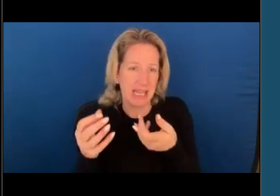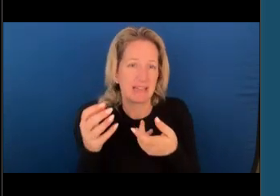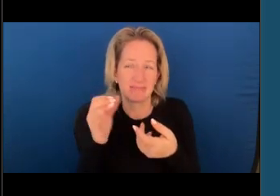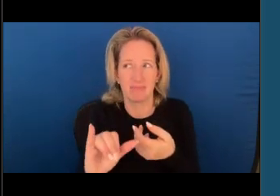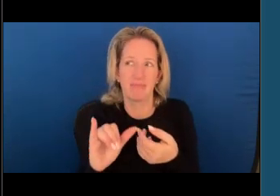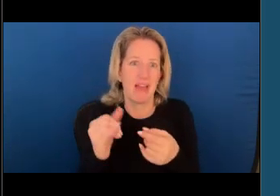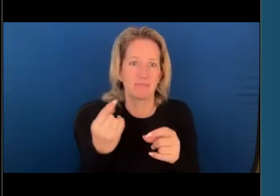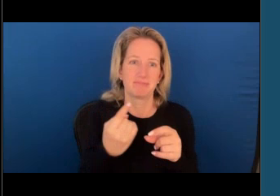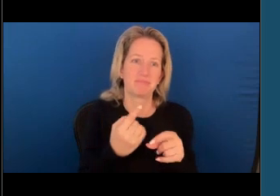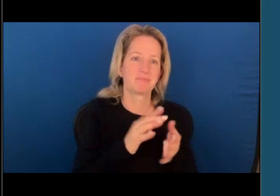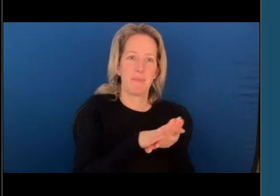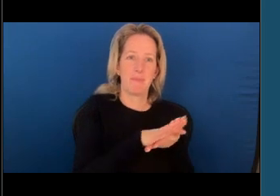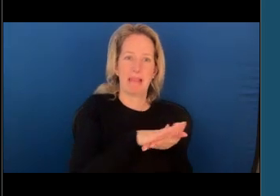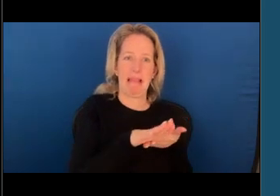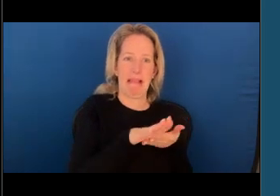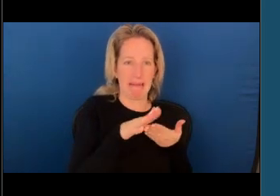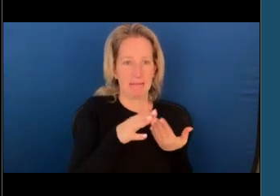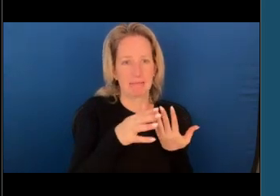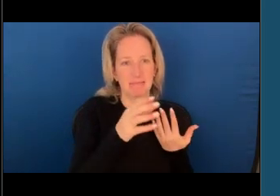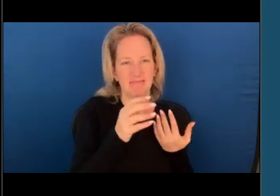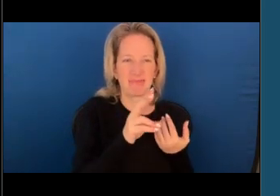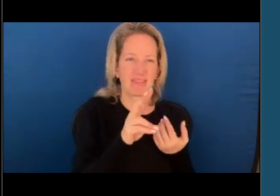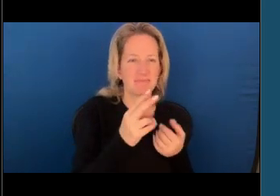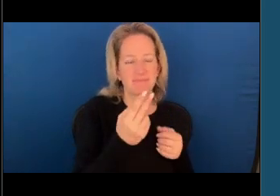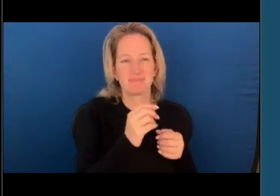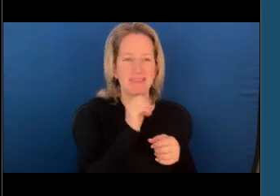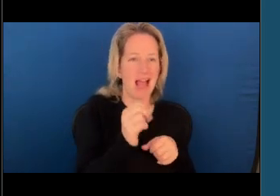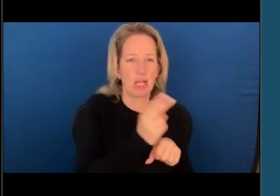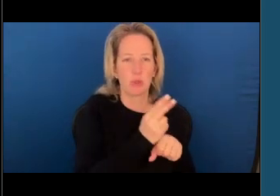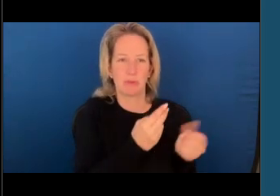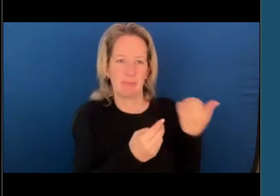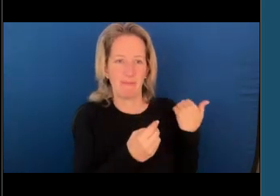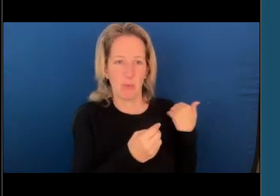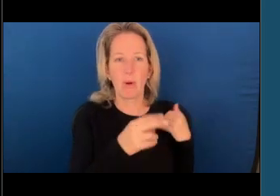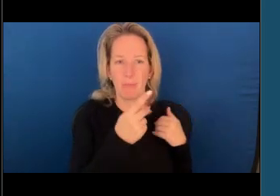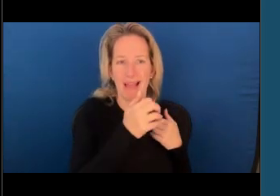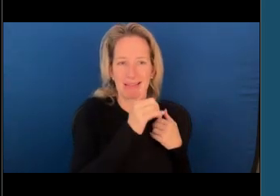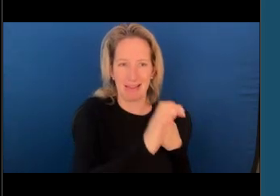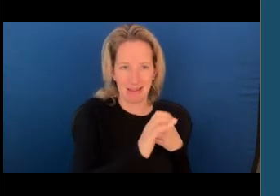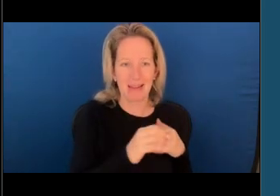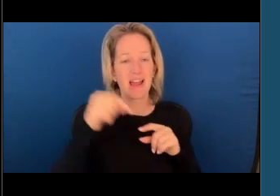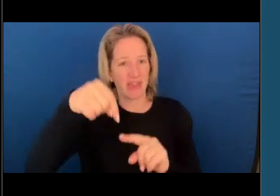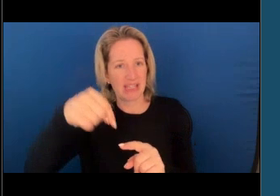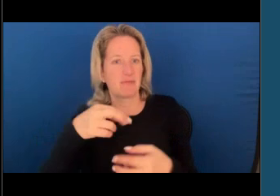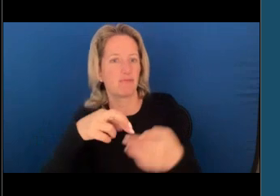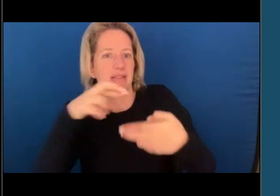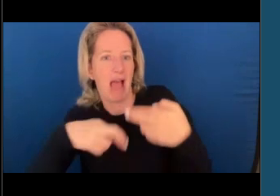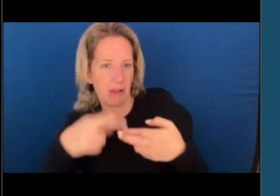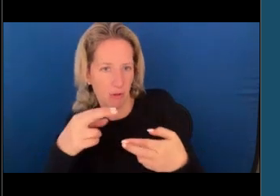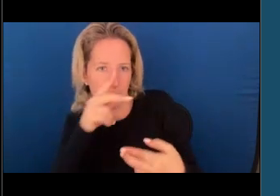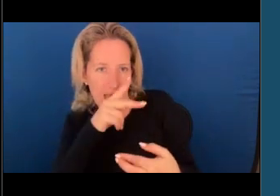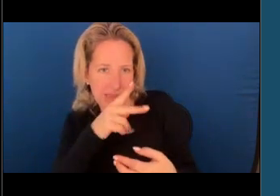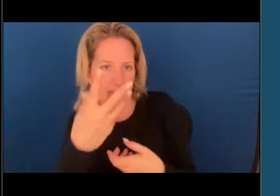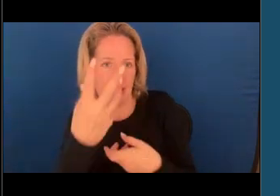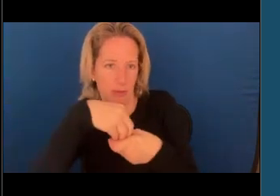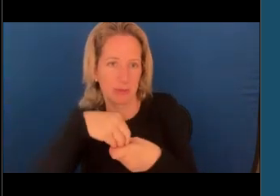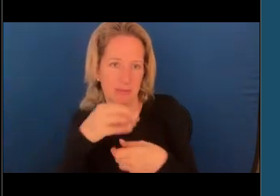asphalt. We have also sent 200 pounds of HDPE trawl nets to be trialed for plastic